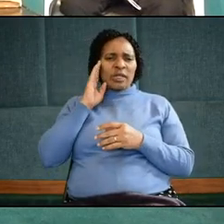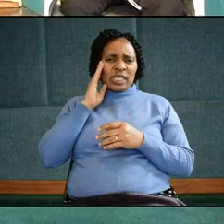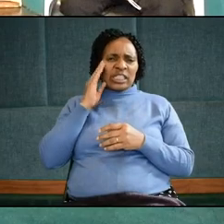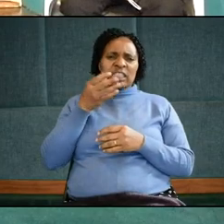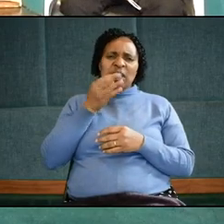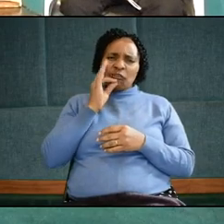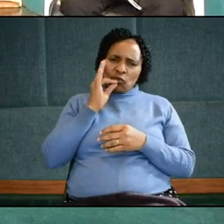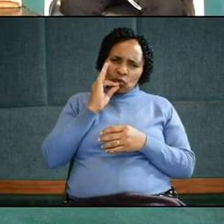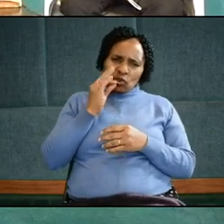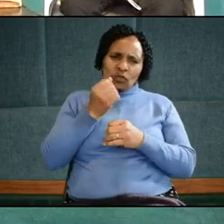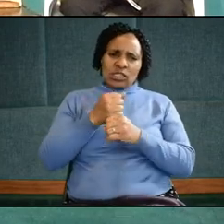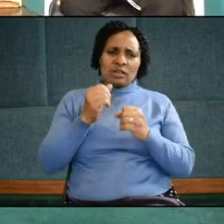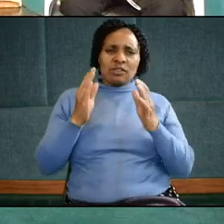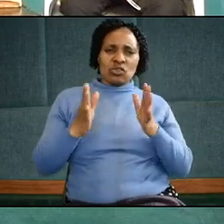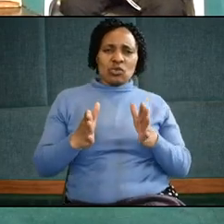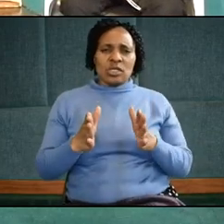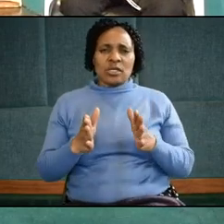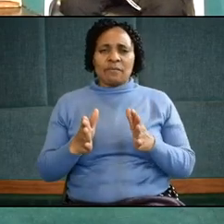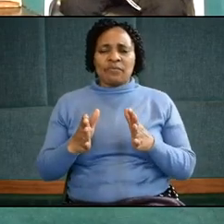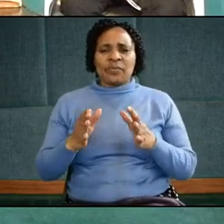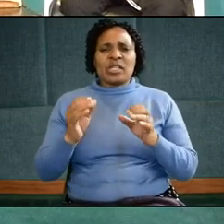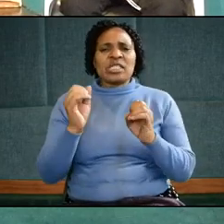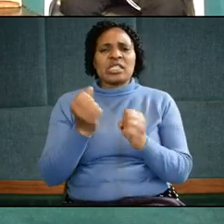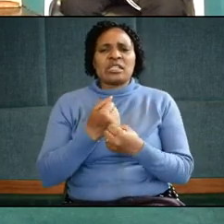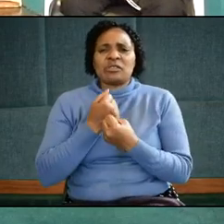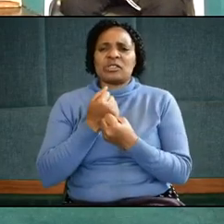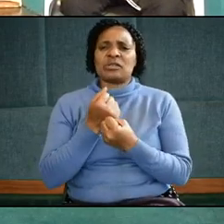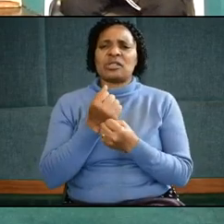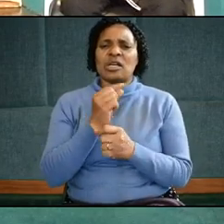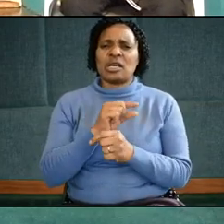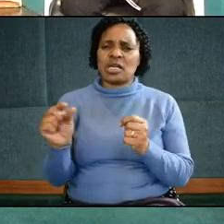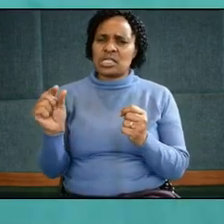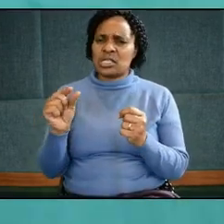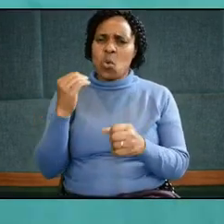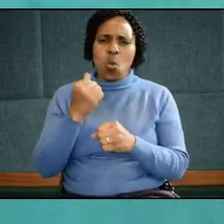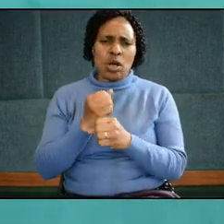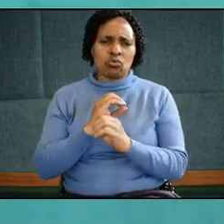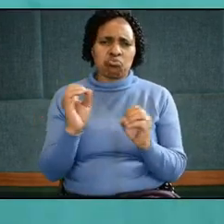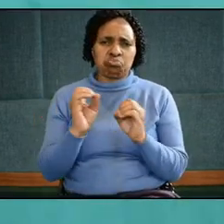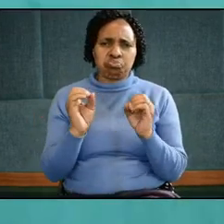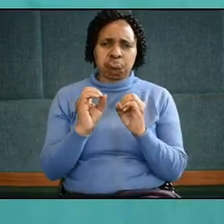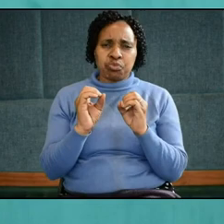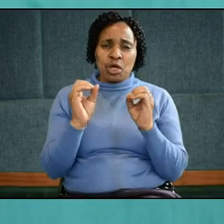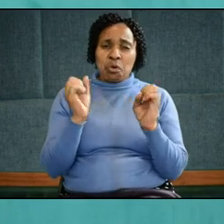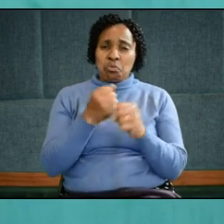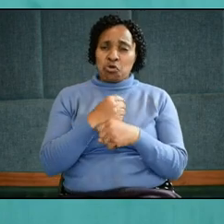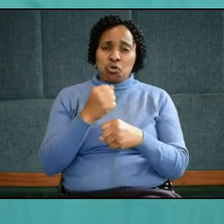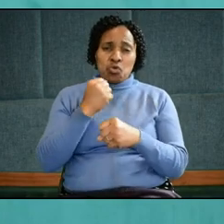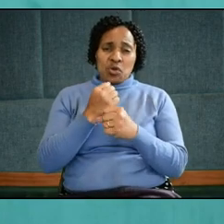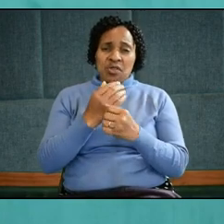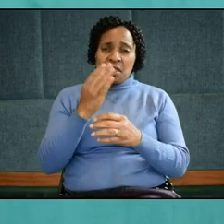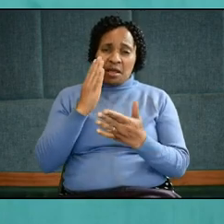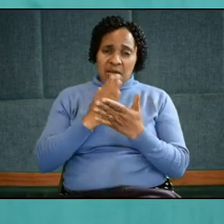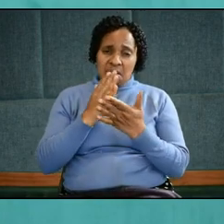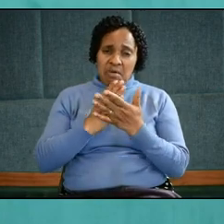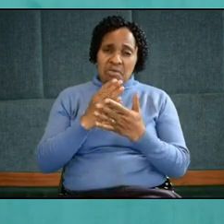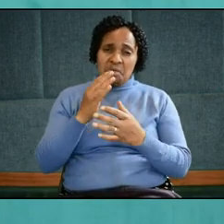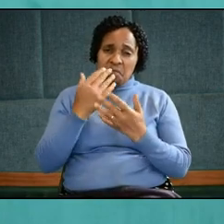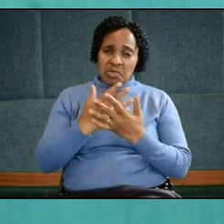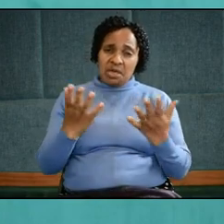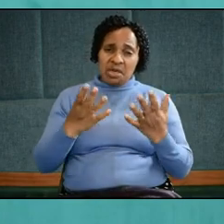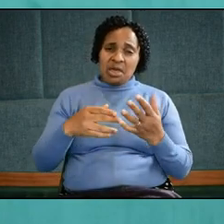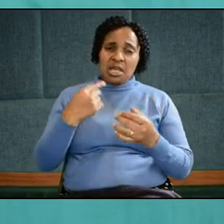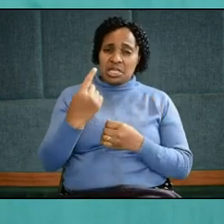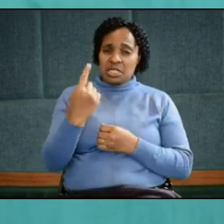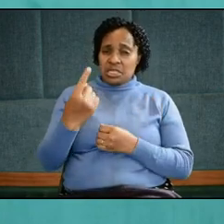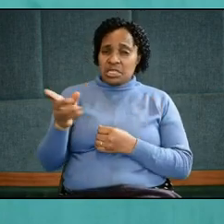fruit of salvation. We are saved by grace. We're not saved by works. You cannot be doing the right thing every single day